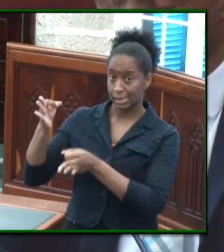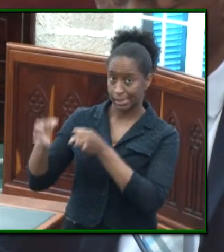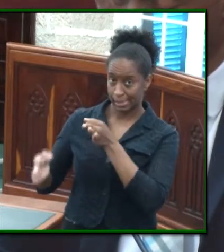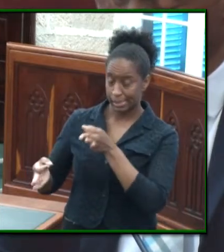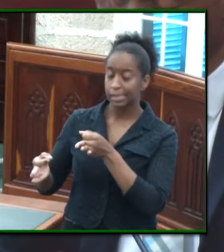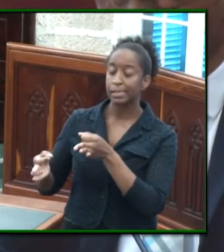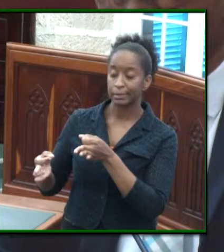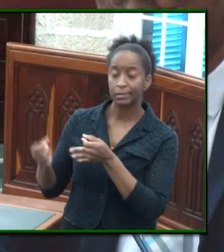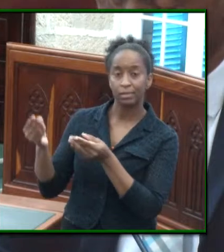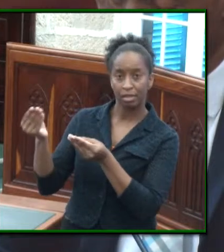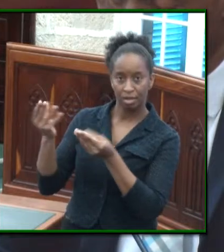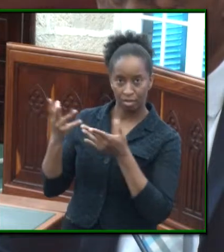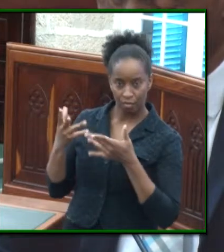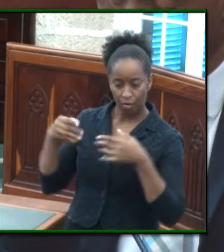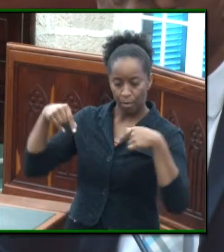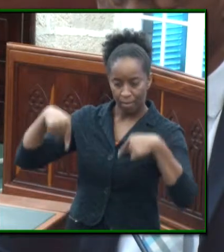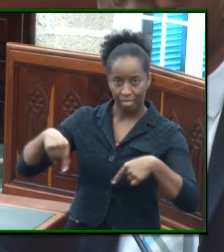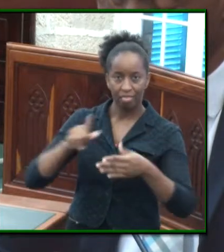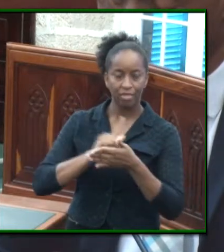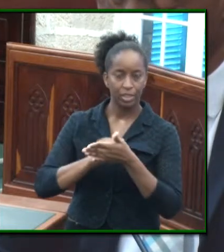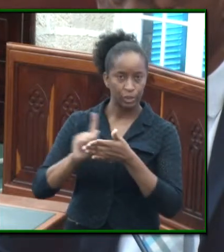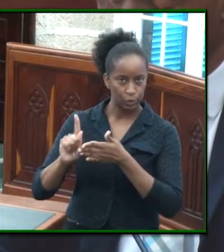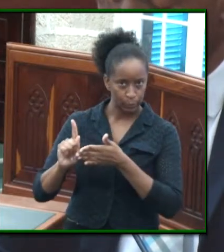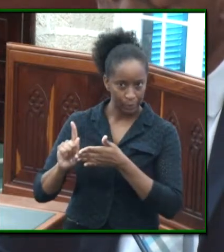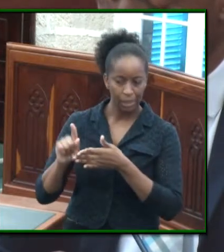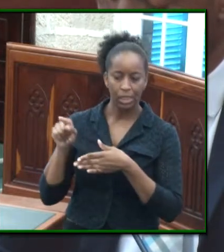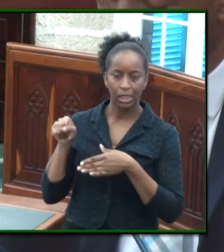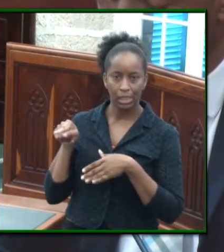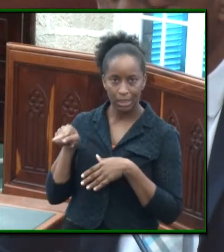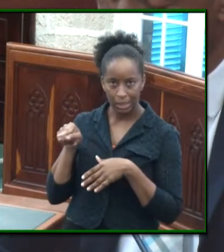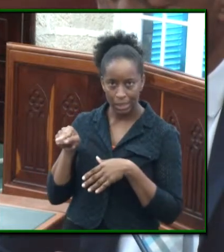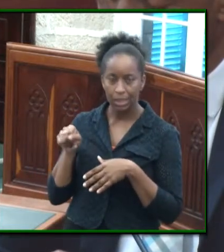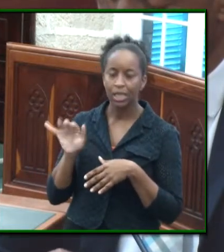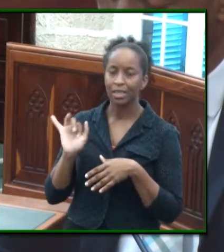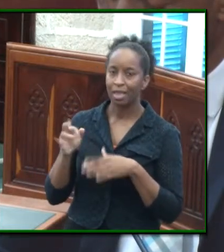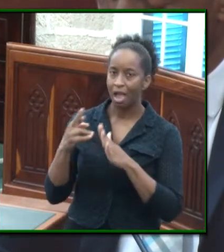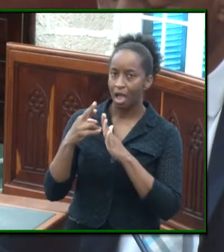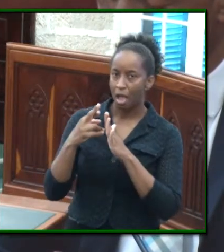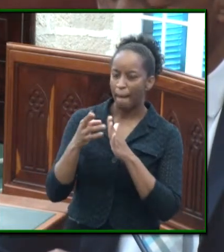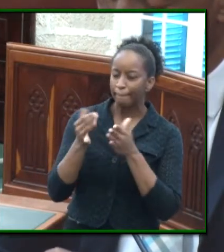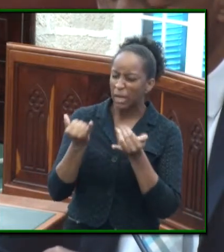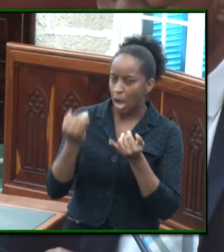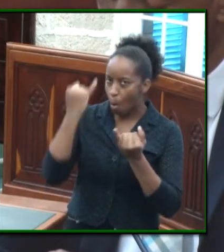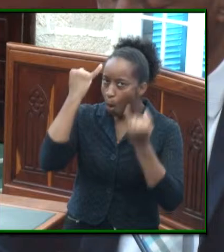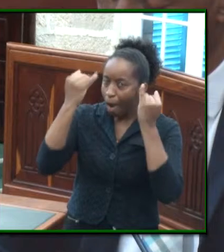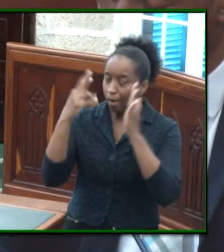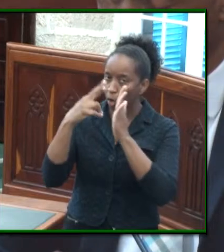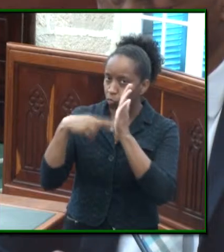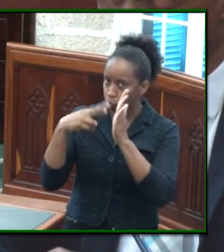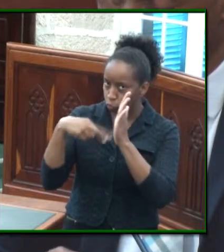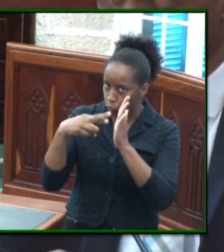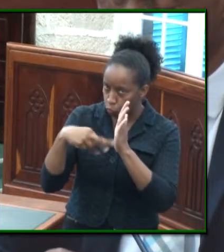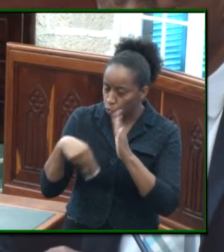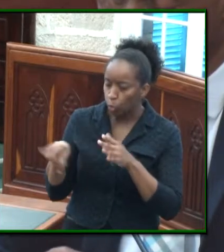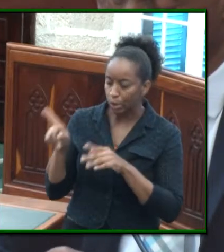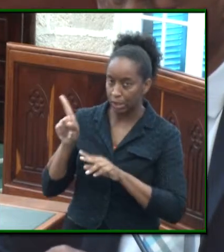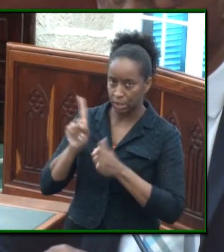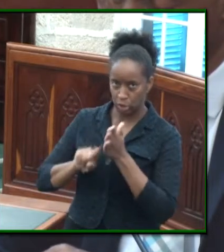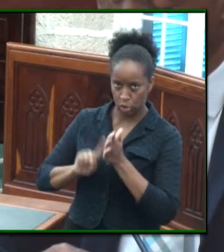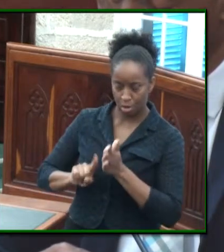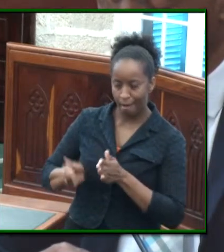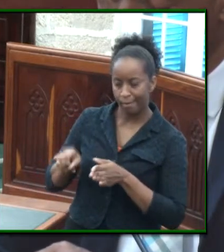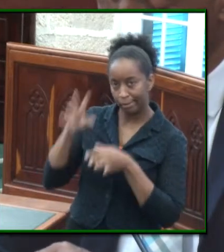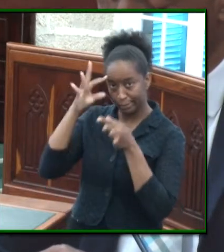week. So by Friday, I will have his comments on those draft rules. The working group will meet in the following week, and I